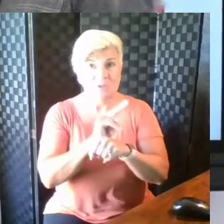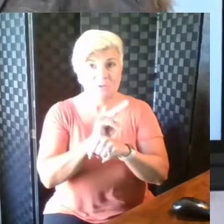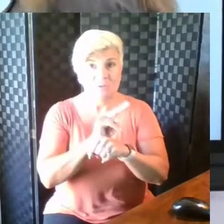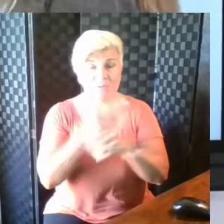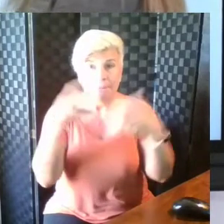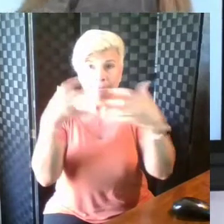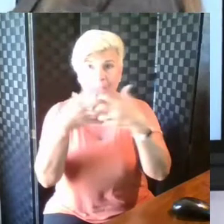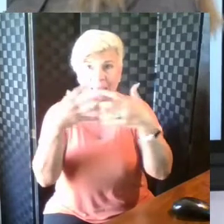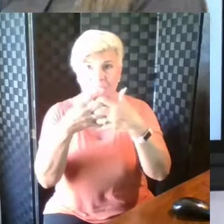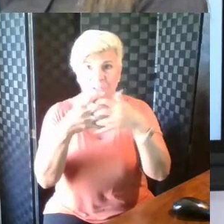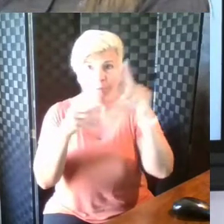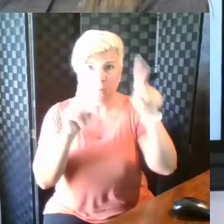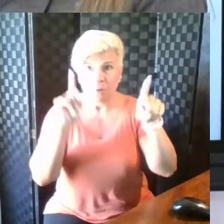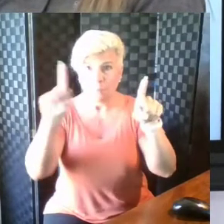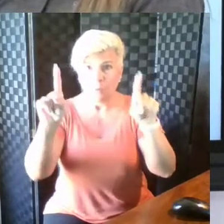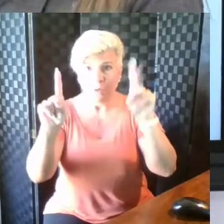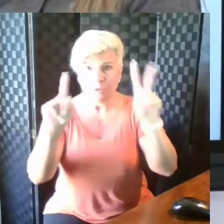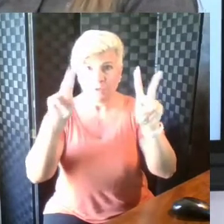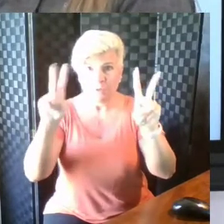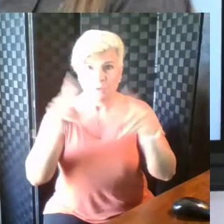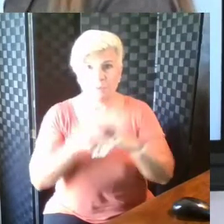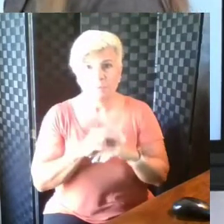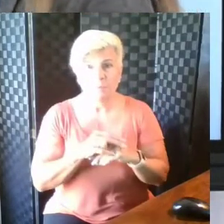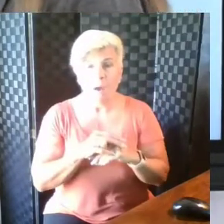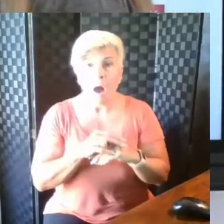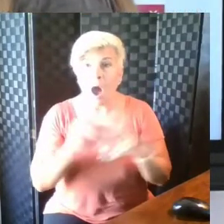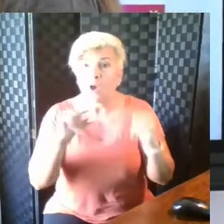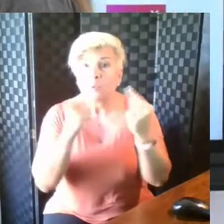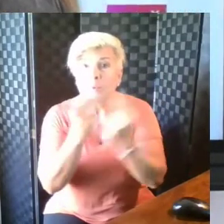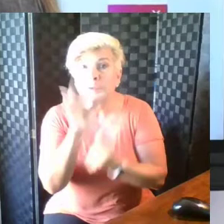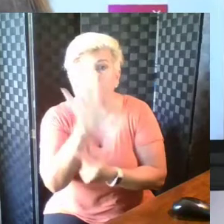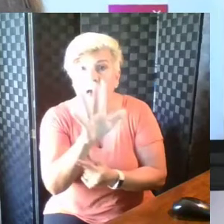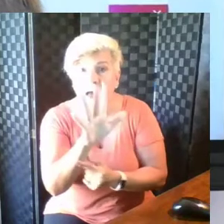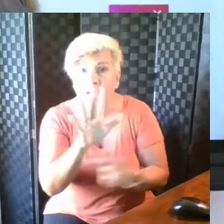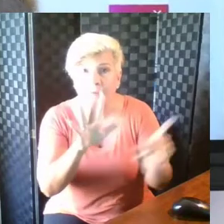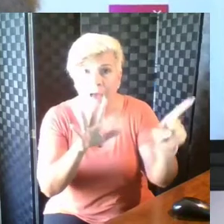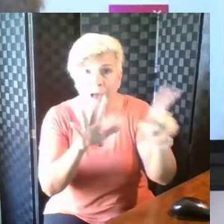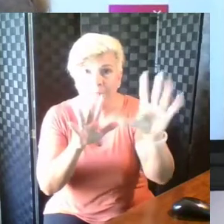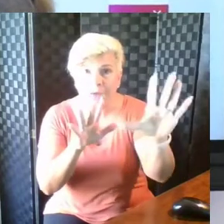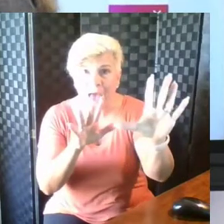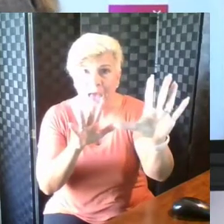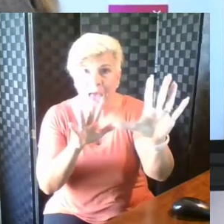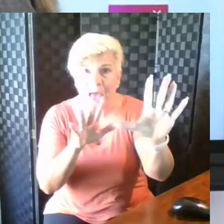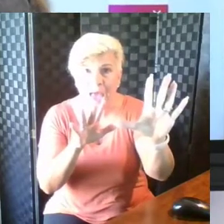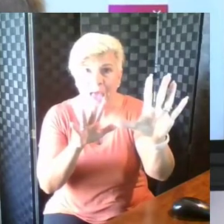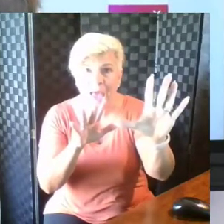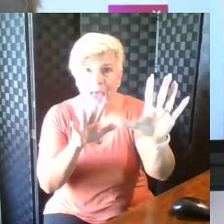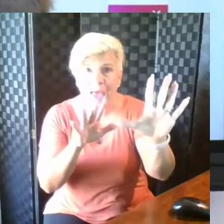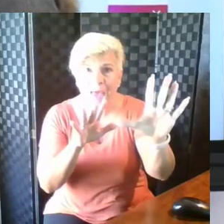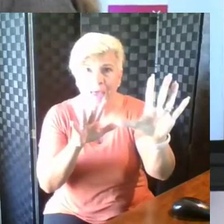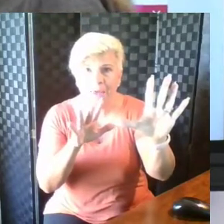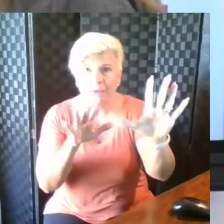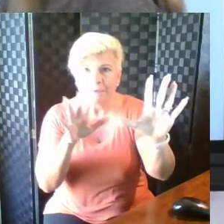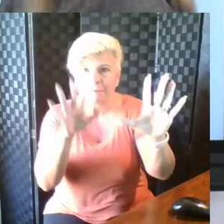matching strategy, but this is super easy because they're in groups of 5. So I'm going to treat it like a 10 frame. So this would be 10